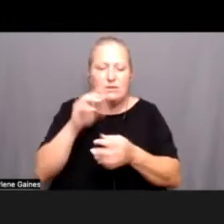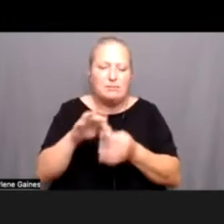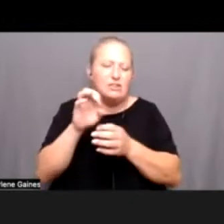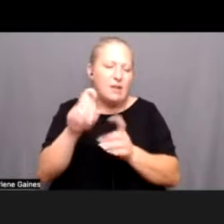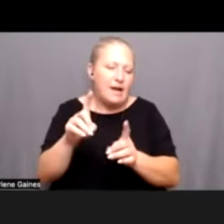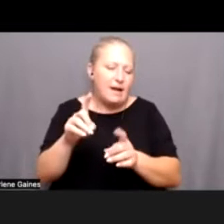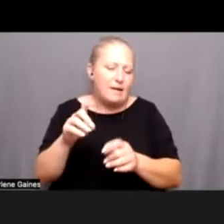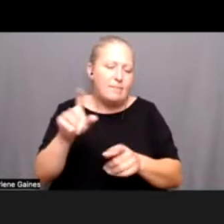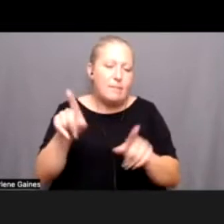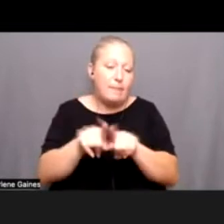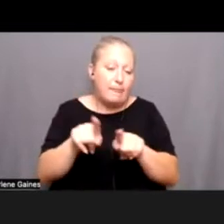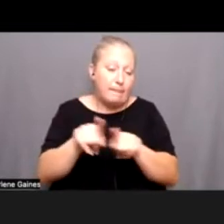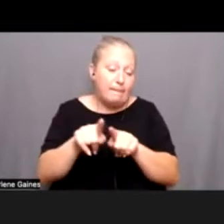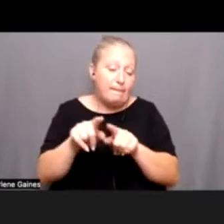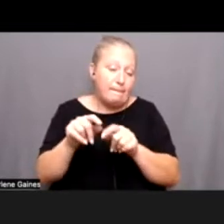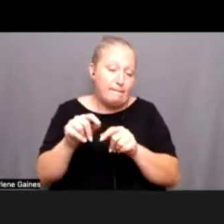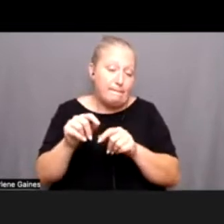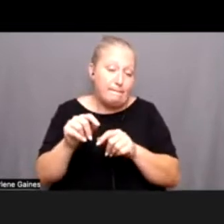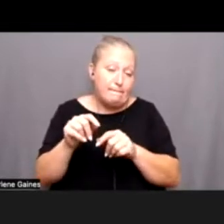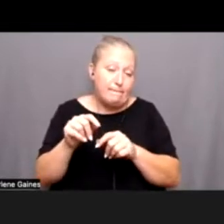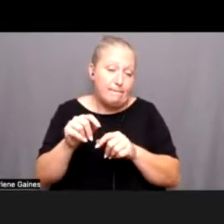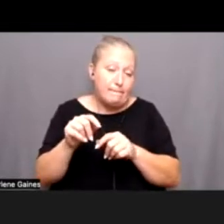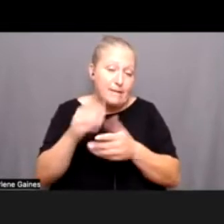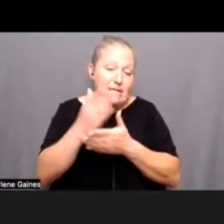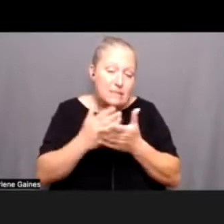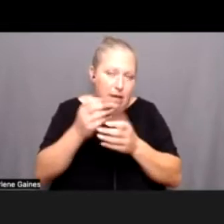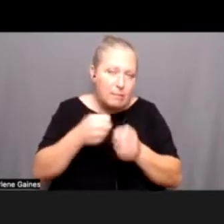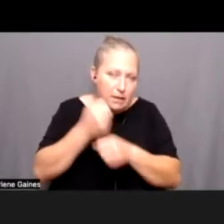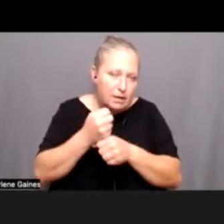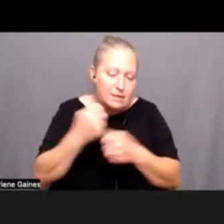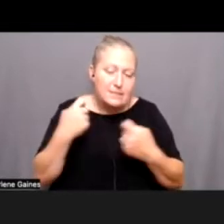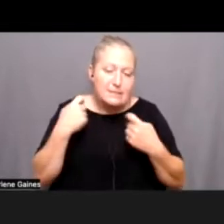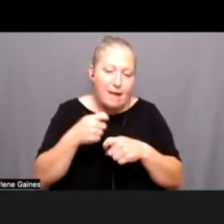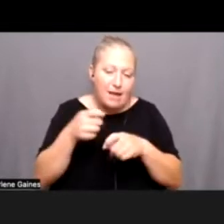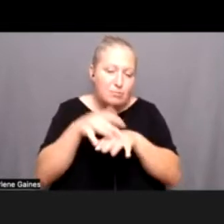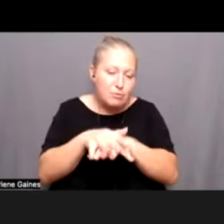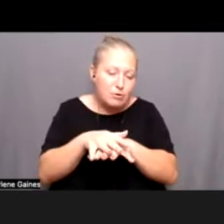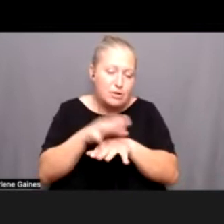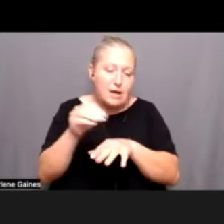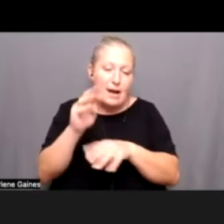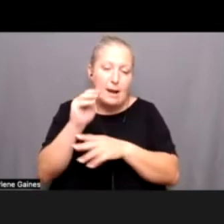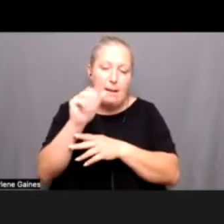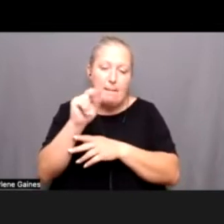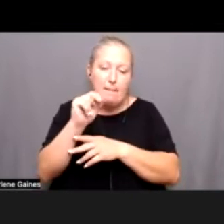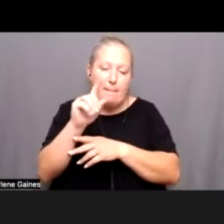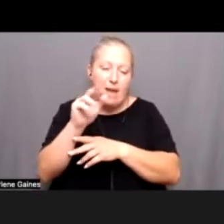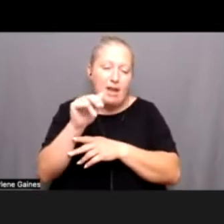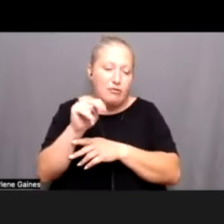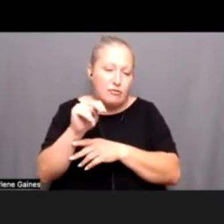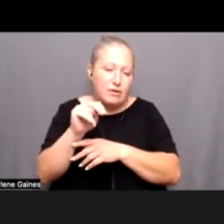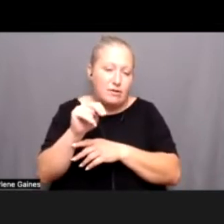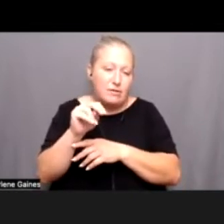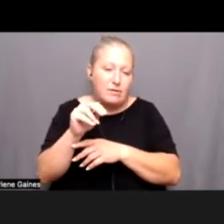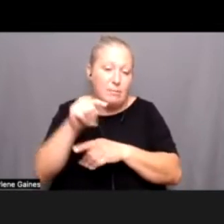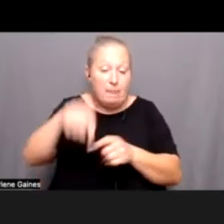ed. Also, some years Spanish immersion or Mandarin immersion, but this year that hasn't been